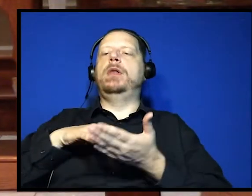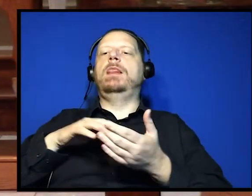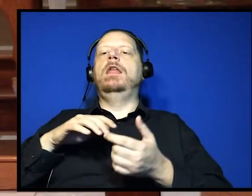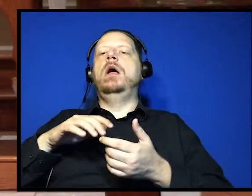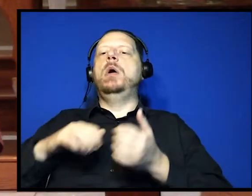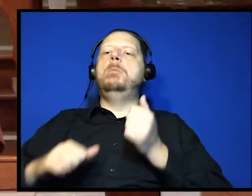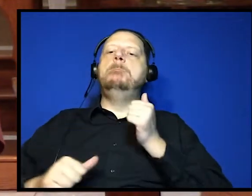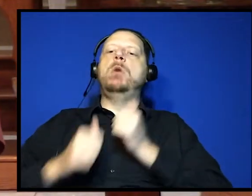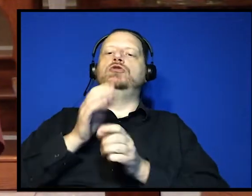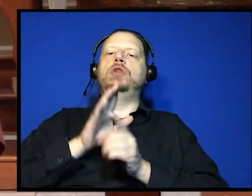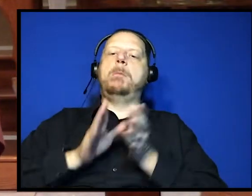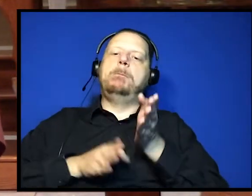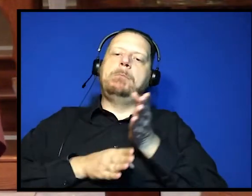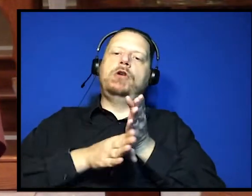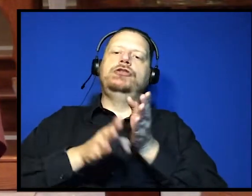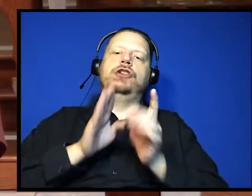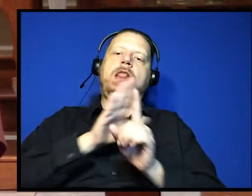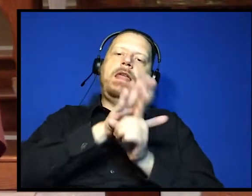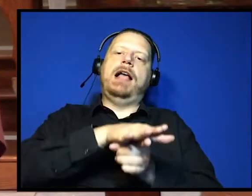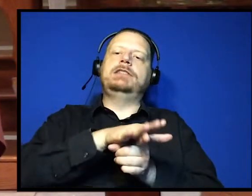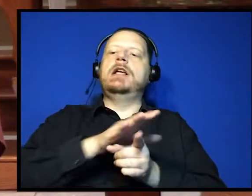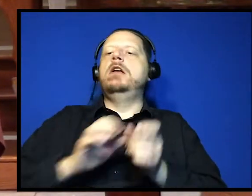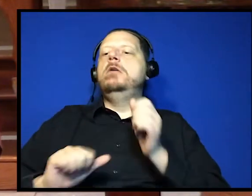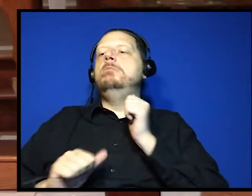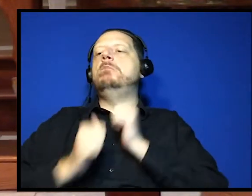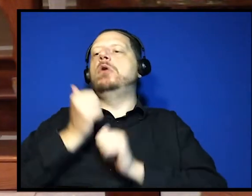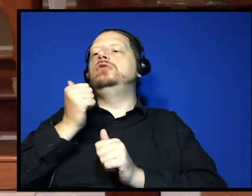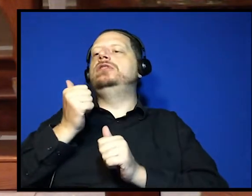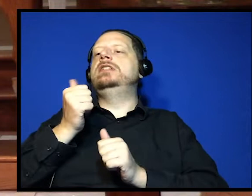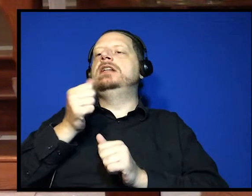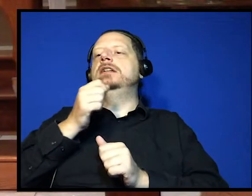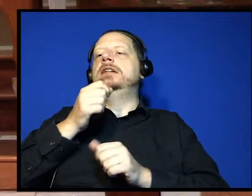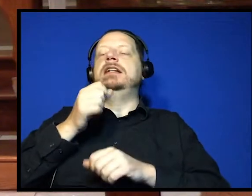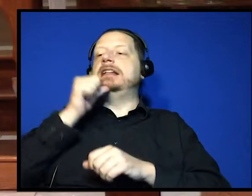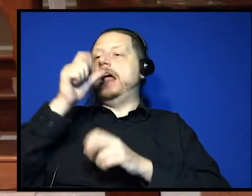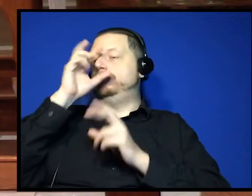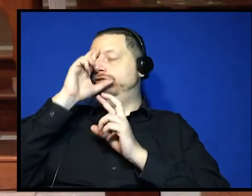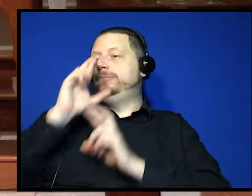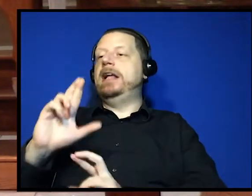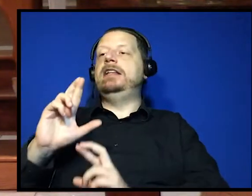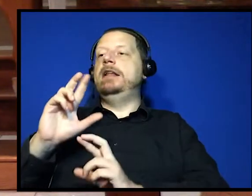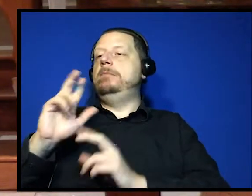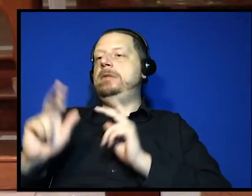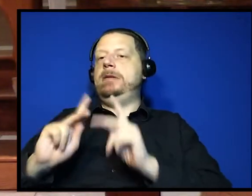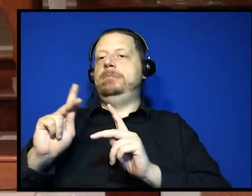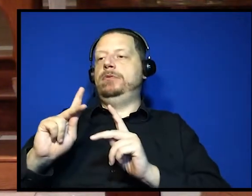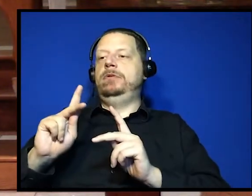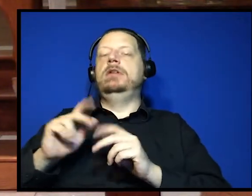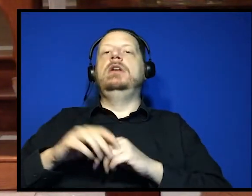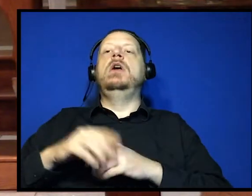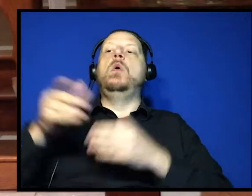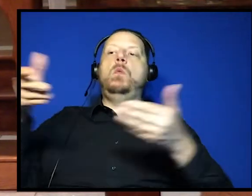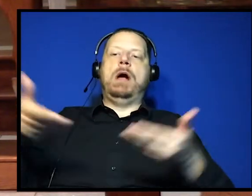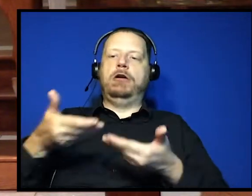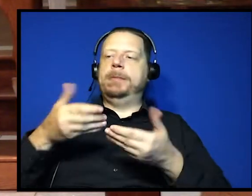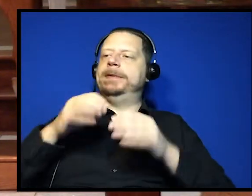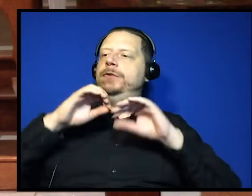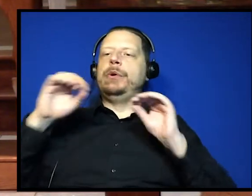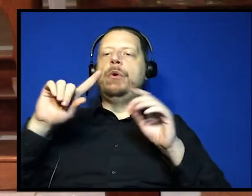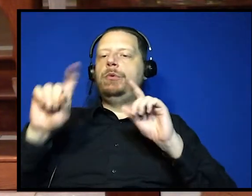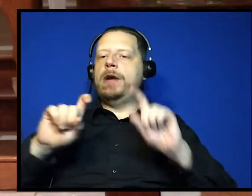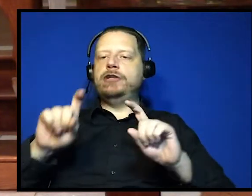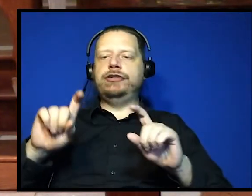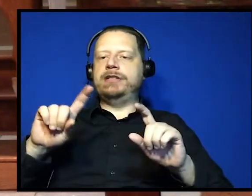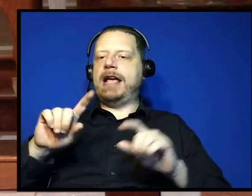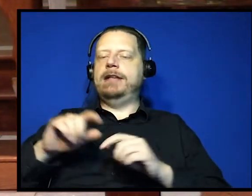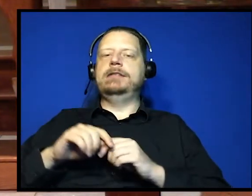most marginalized, the most disrespected people of all, welcoming them, no questions